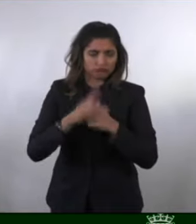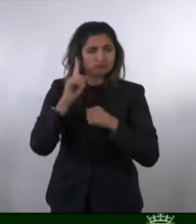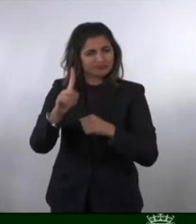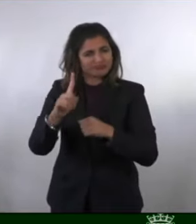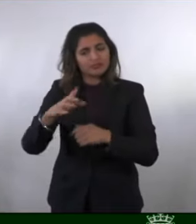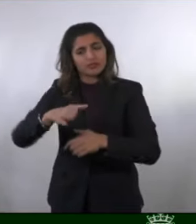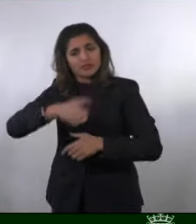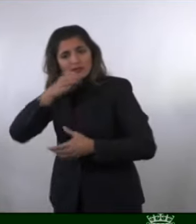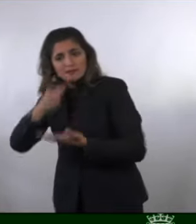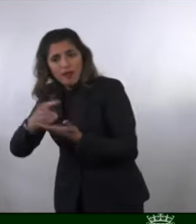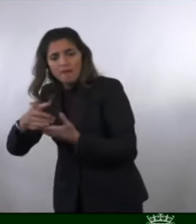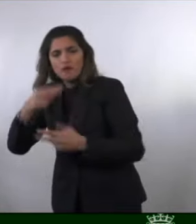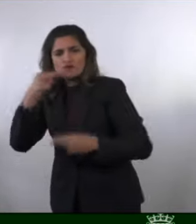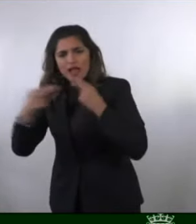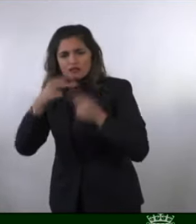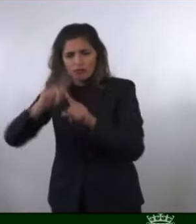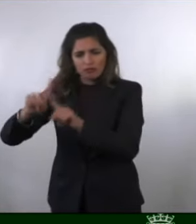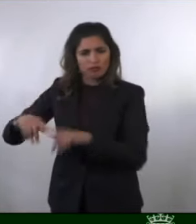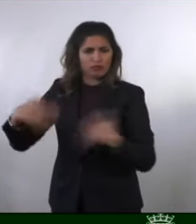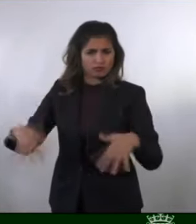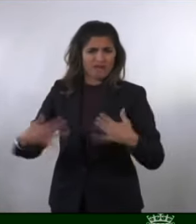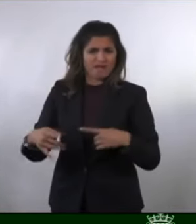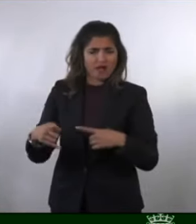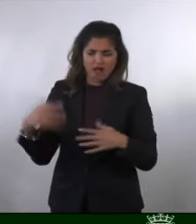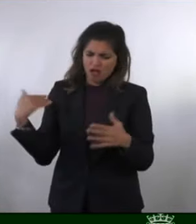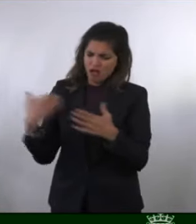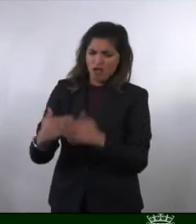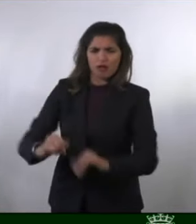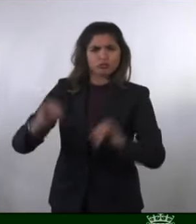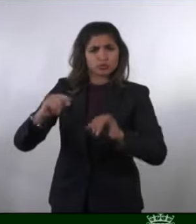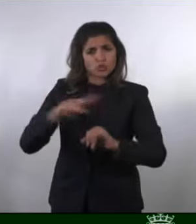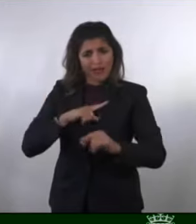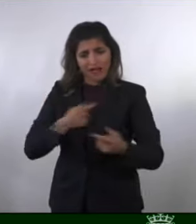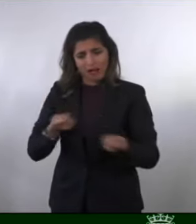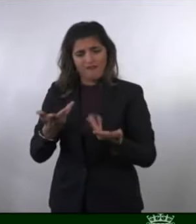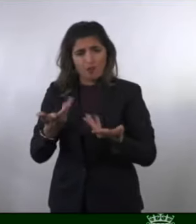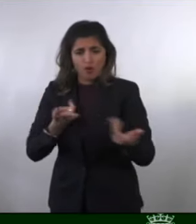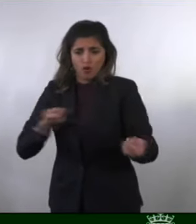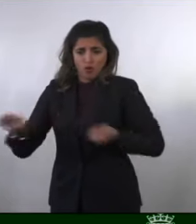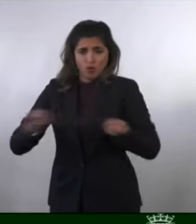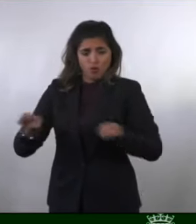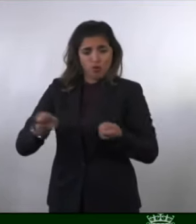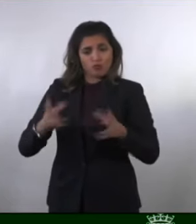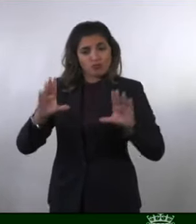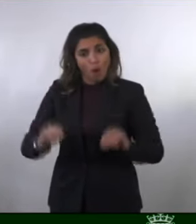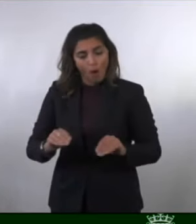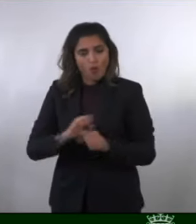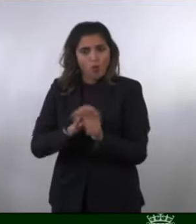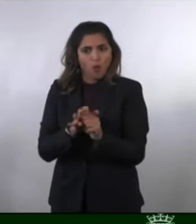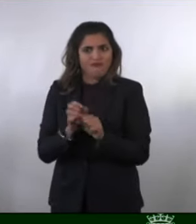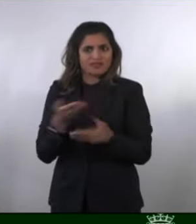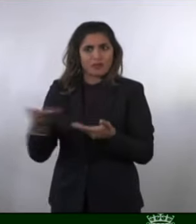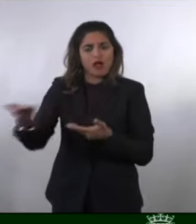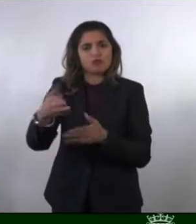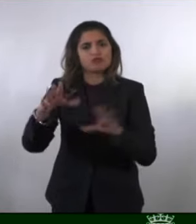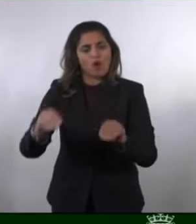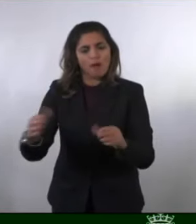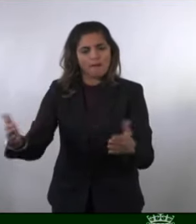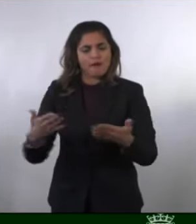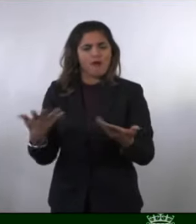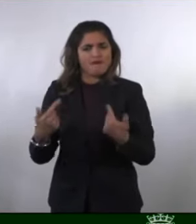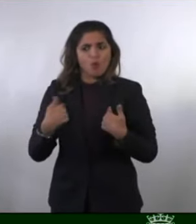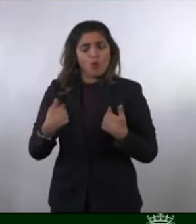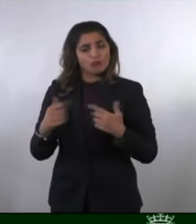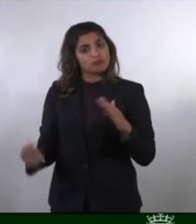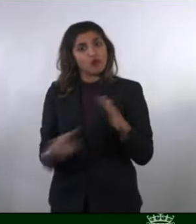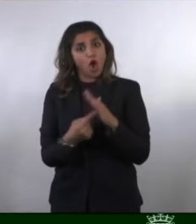of the necessary restrictions to control the spread of coronavirus. While safety remains the top priority, does my right honourable friend